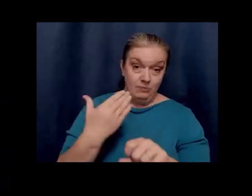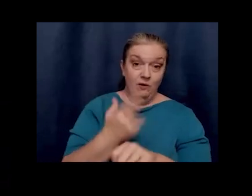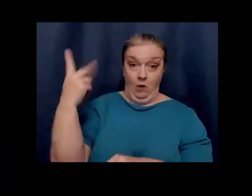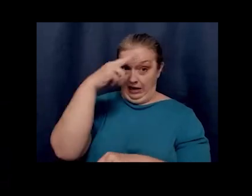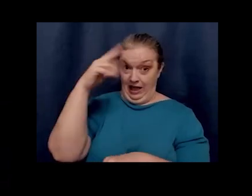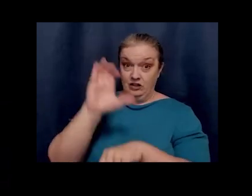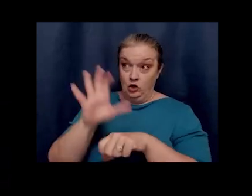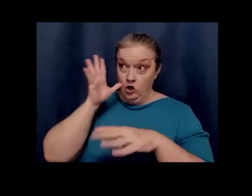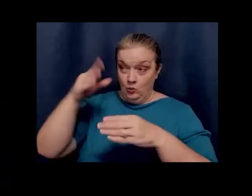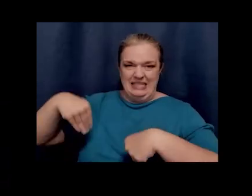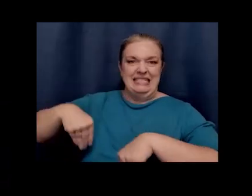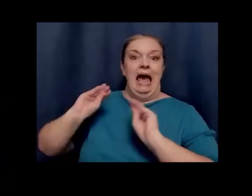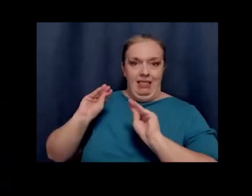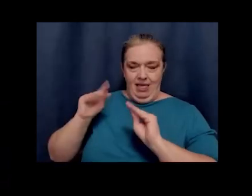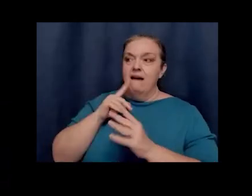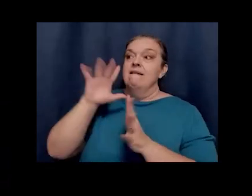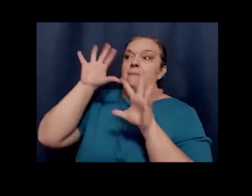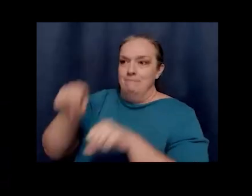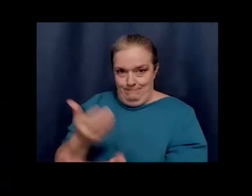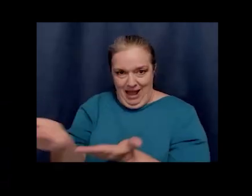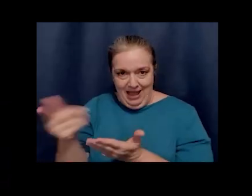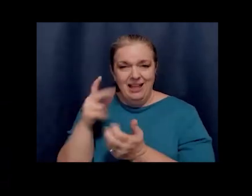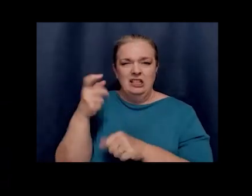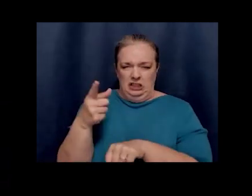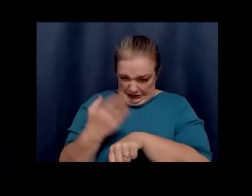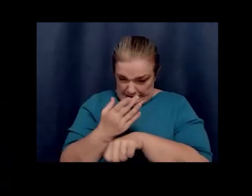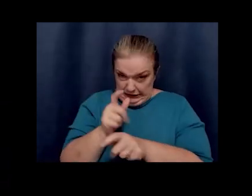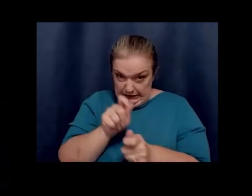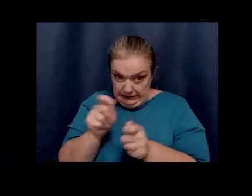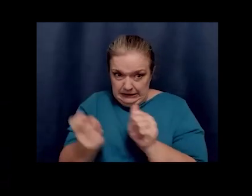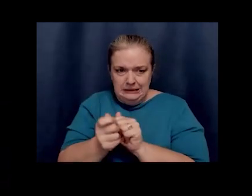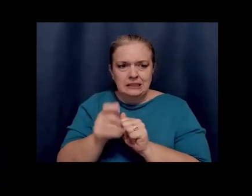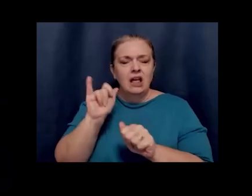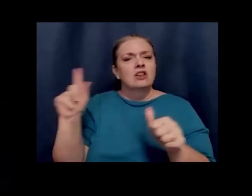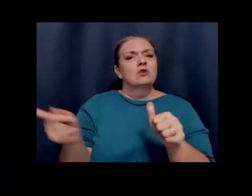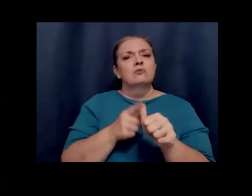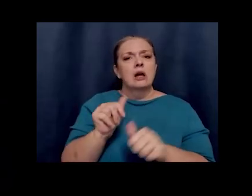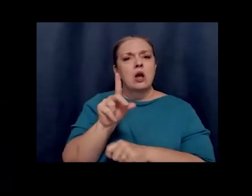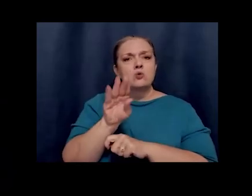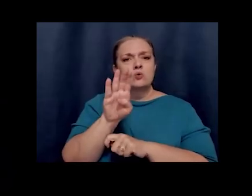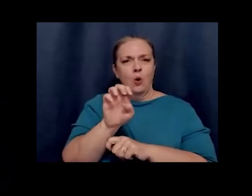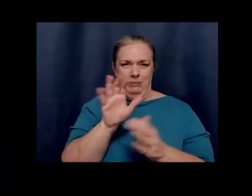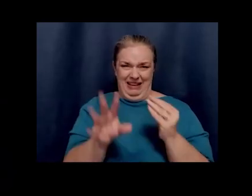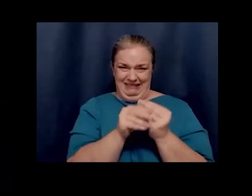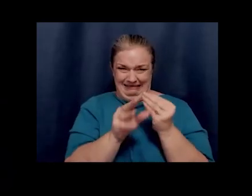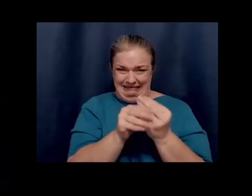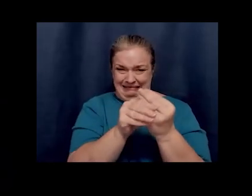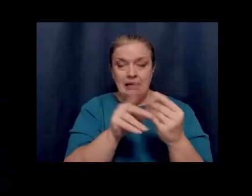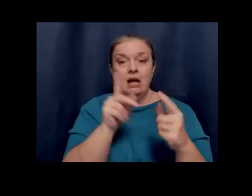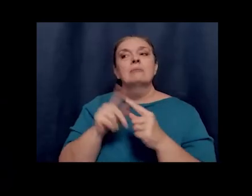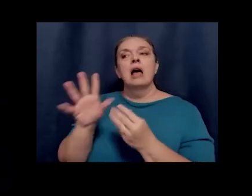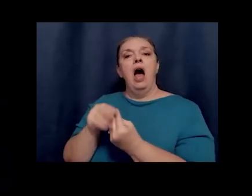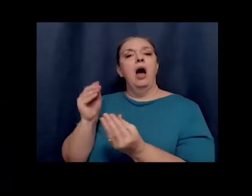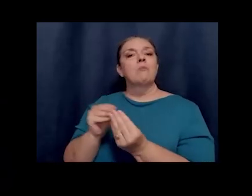she painstakingly made it her own through the restoration of the traditional adobe, but also added modern touches such as the